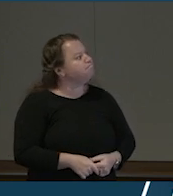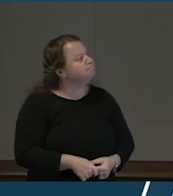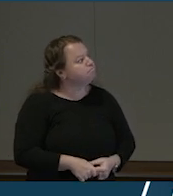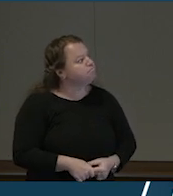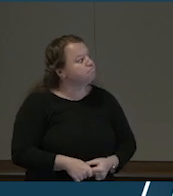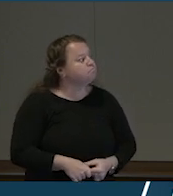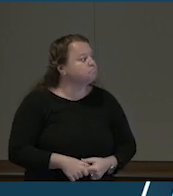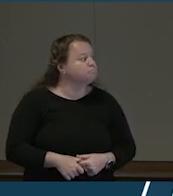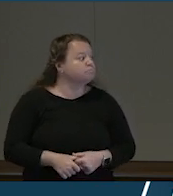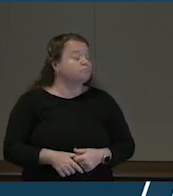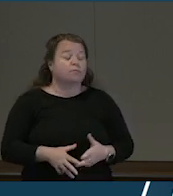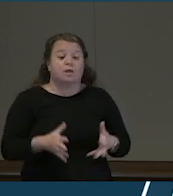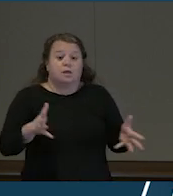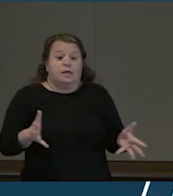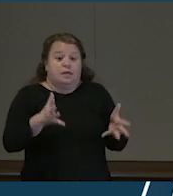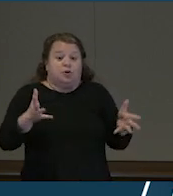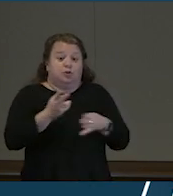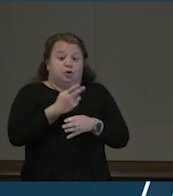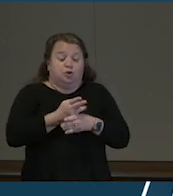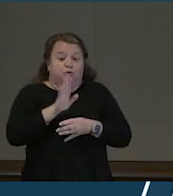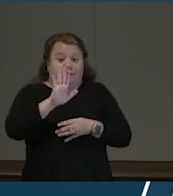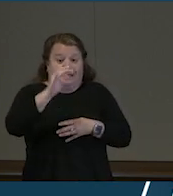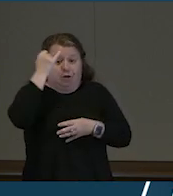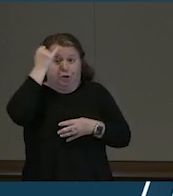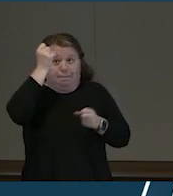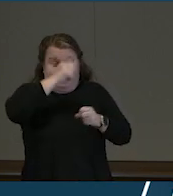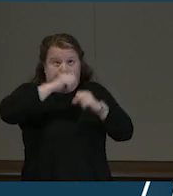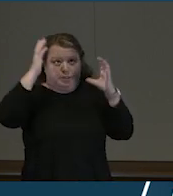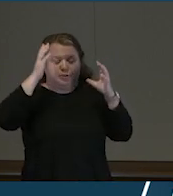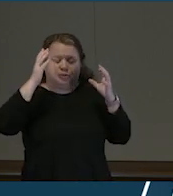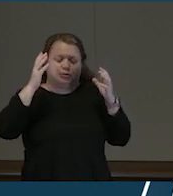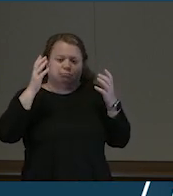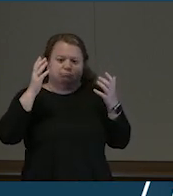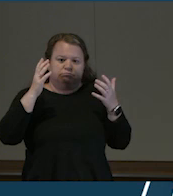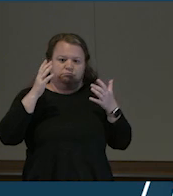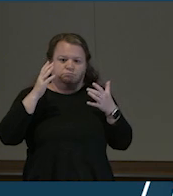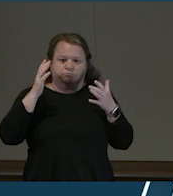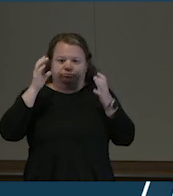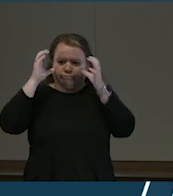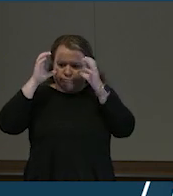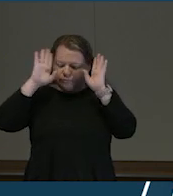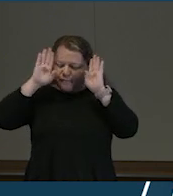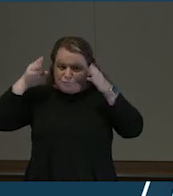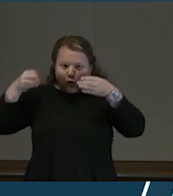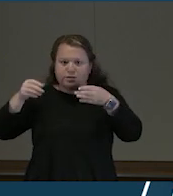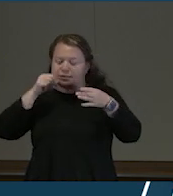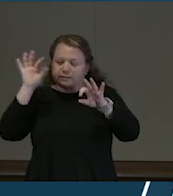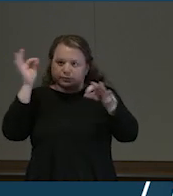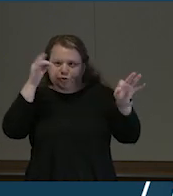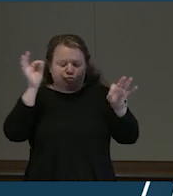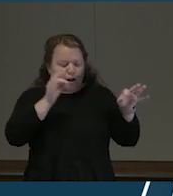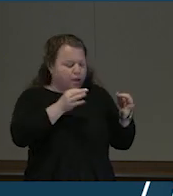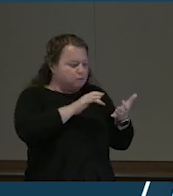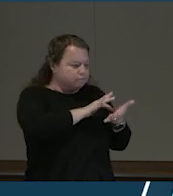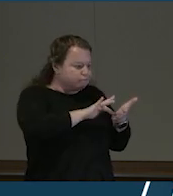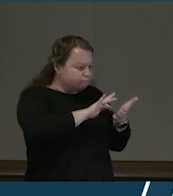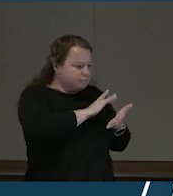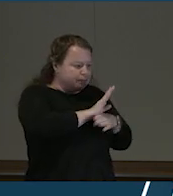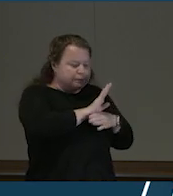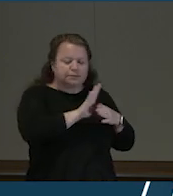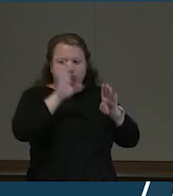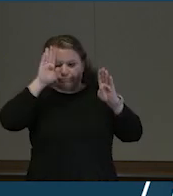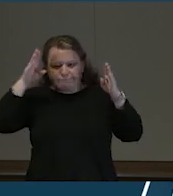Encouraging them to use their imagination means being an appreciative audience. Give them your undivided focused attention and encourage their ideas